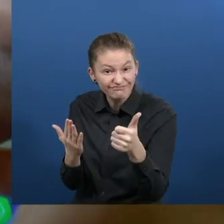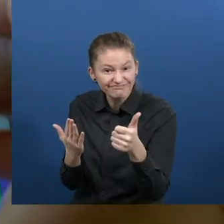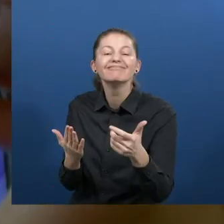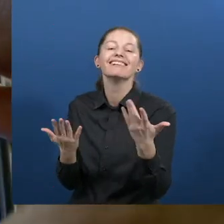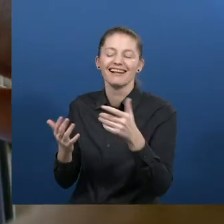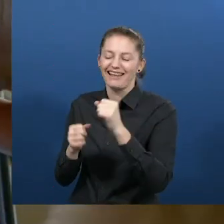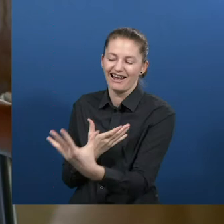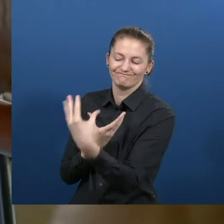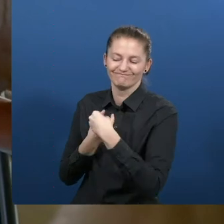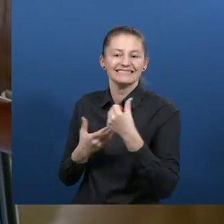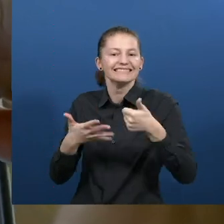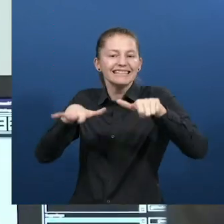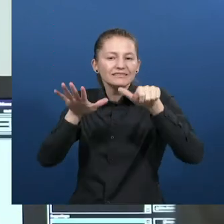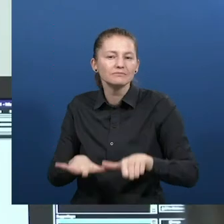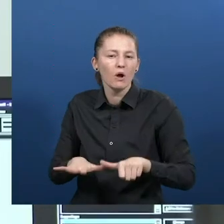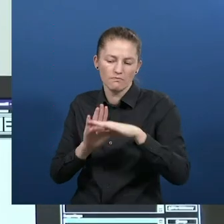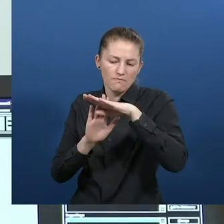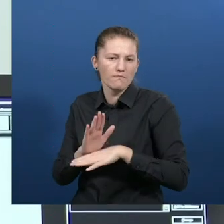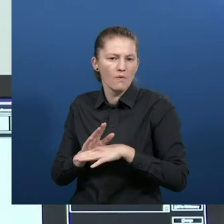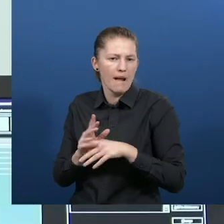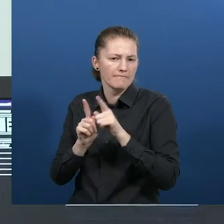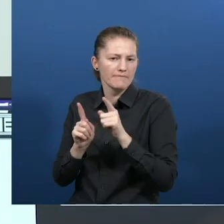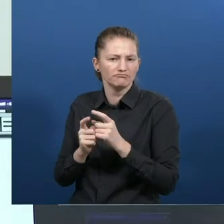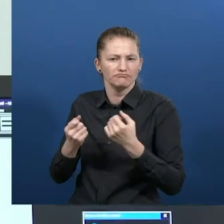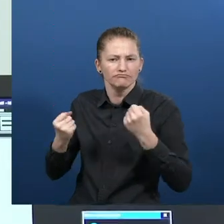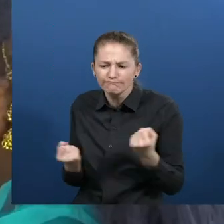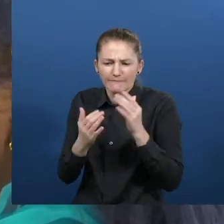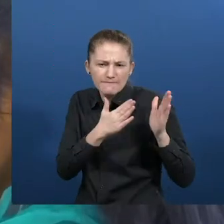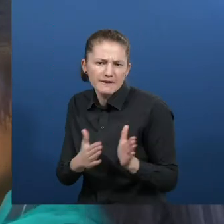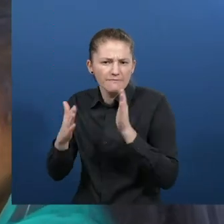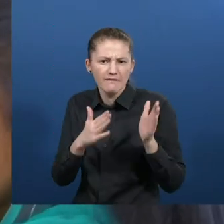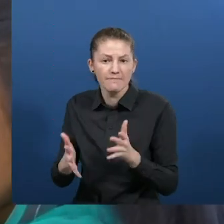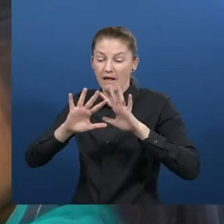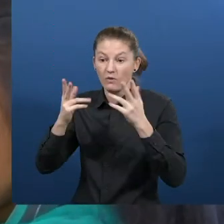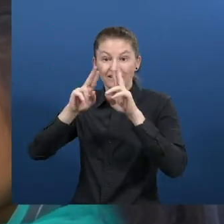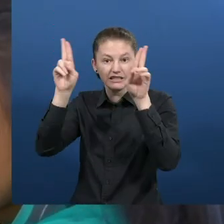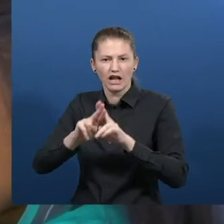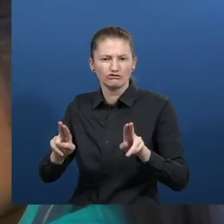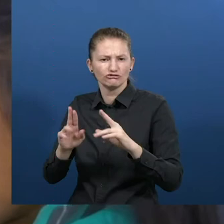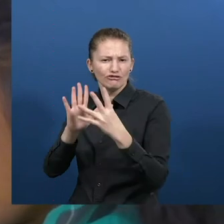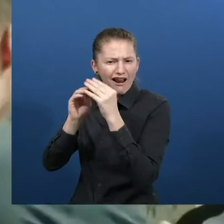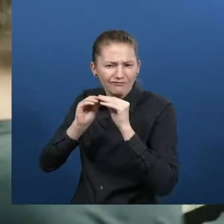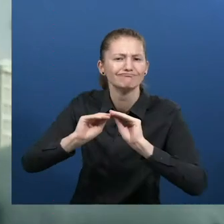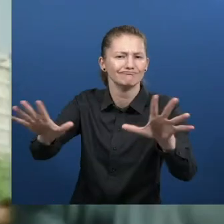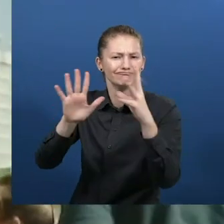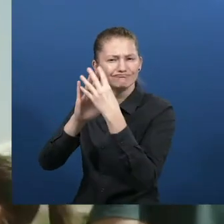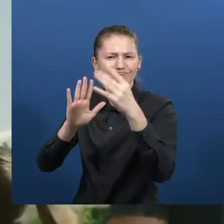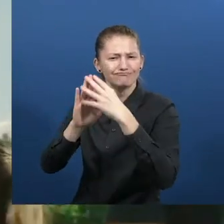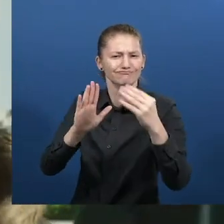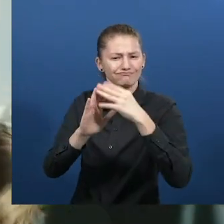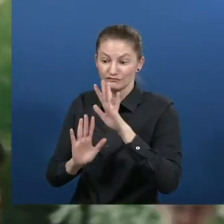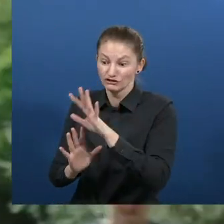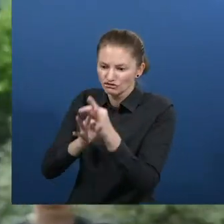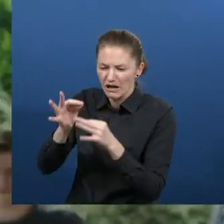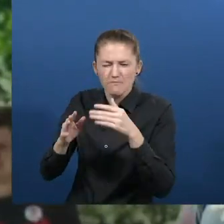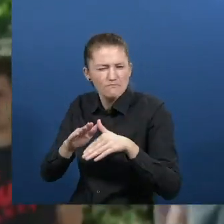program to prepare for international replication and clarify their impact transfer strategy with 5 online webinar